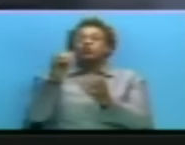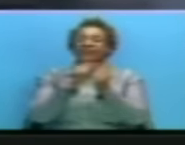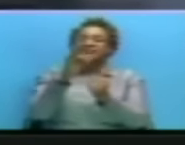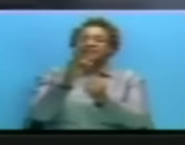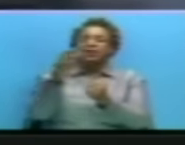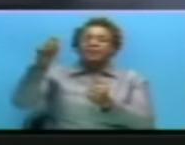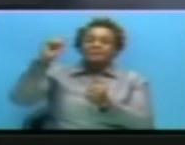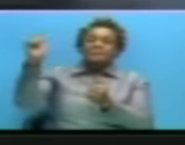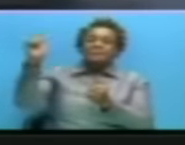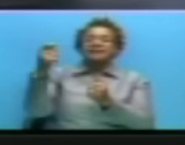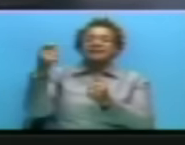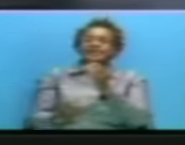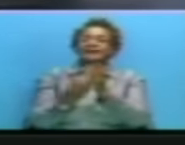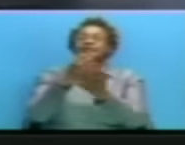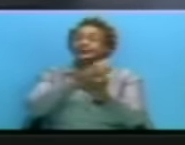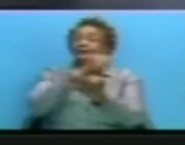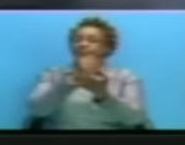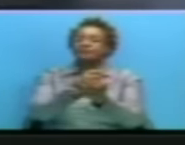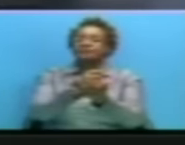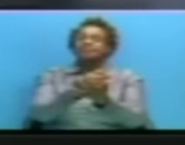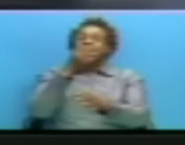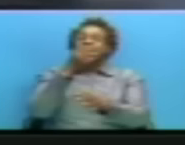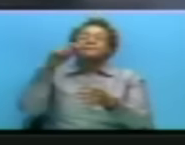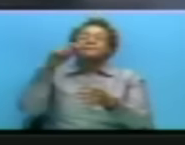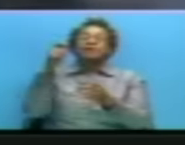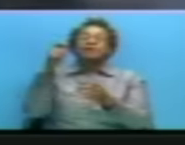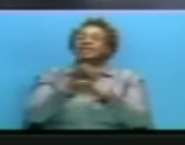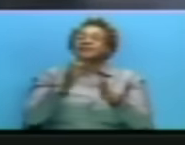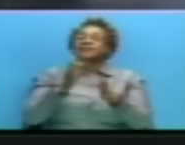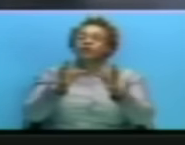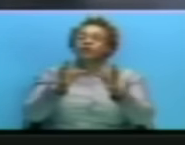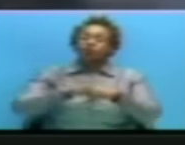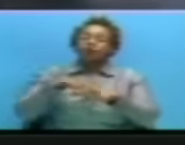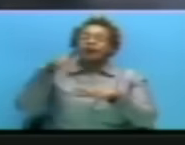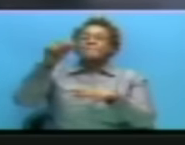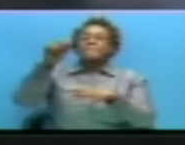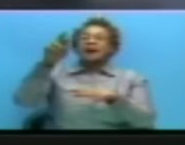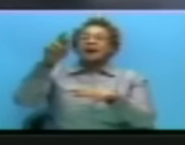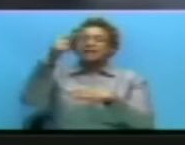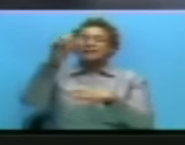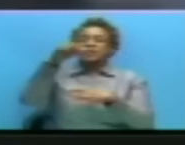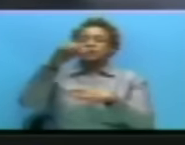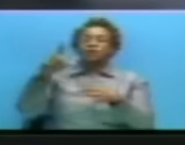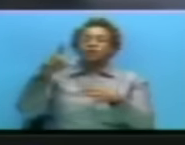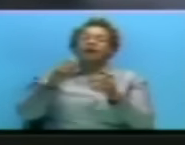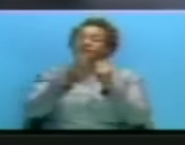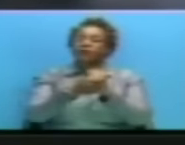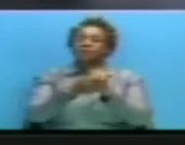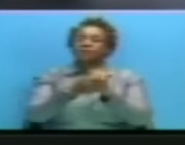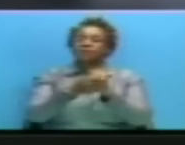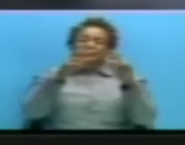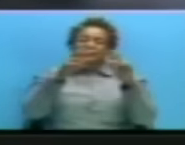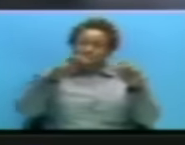the president set up a task force, a presidential task force on parastatal reforms. And it looked at all